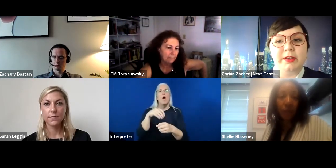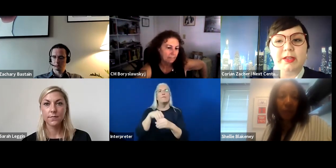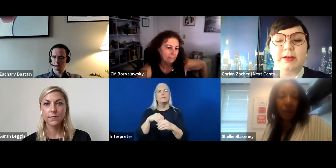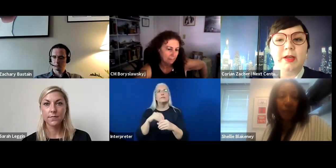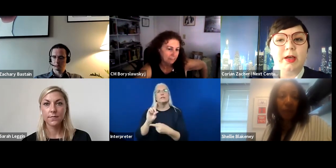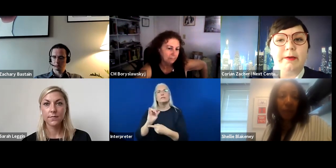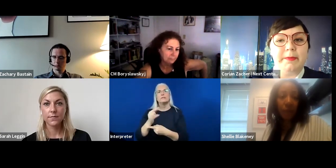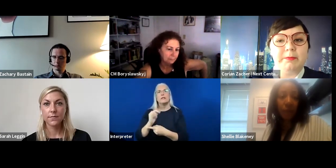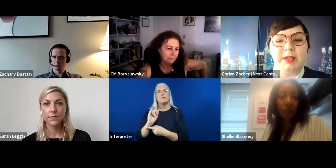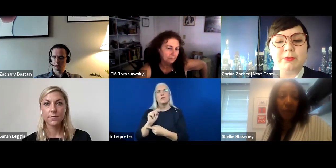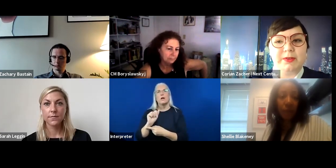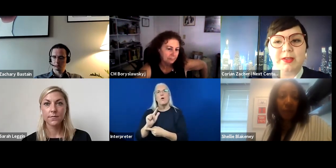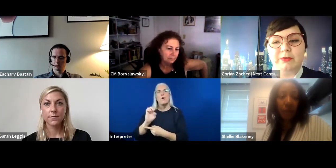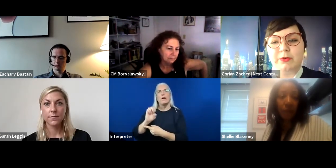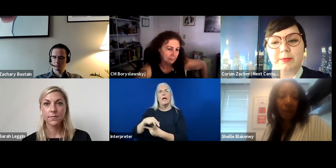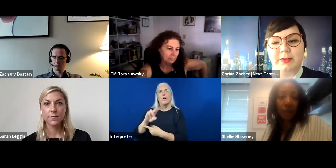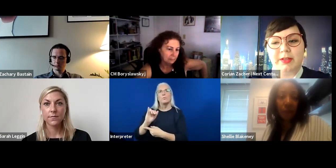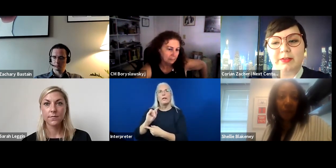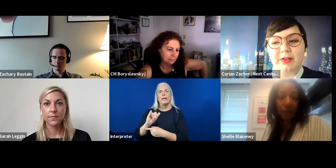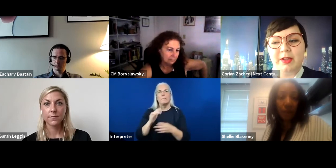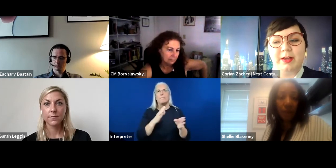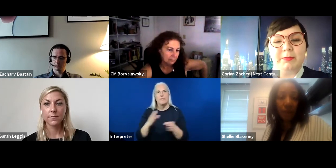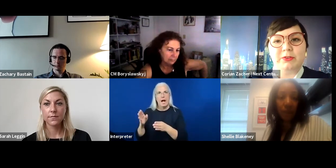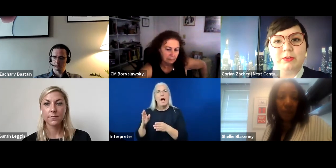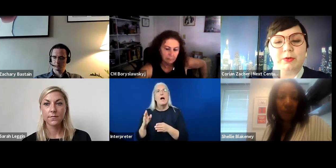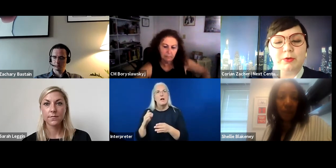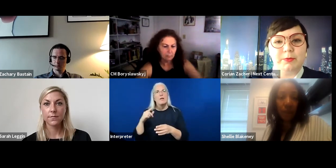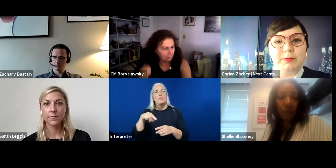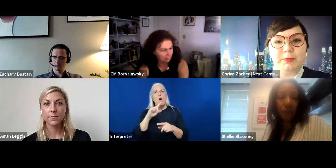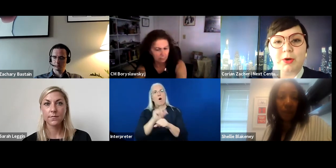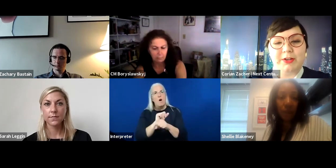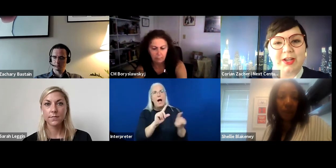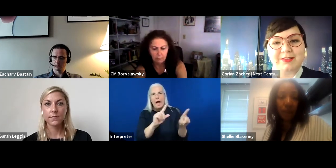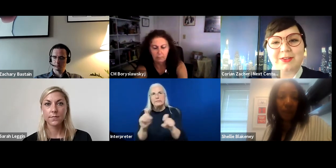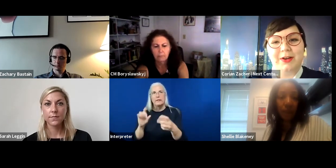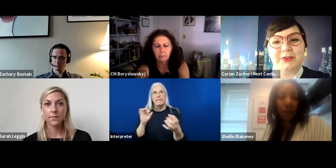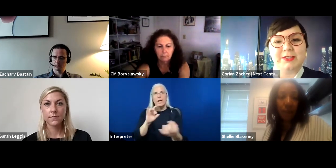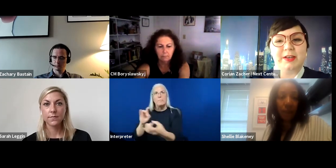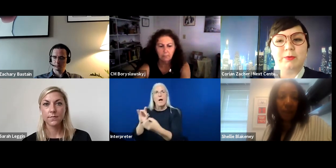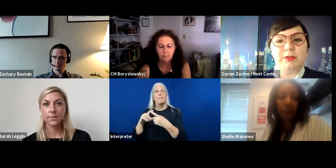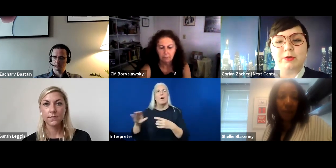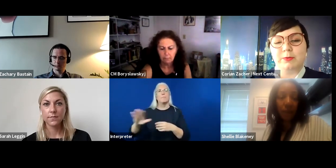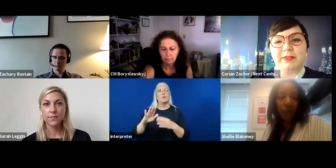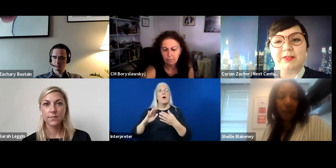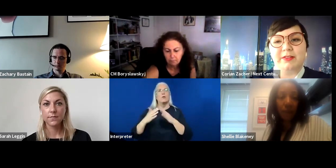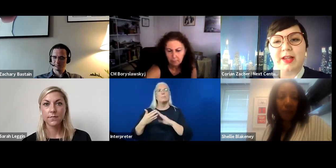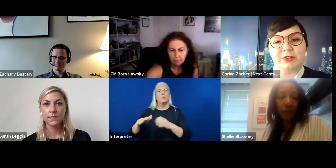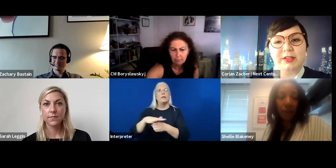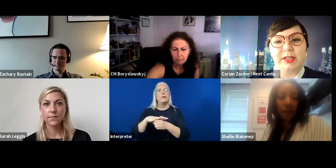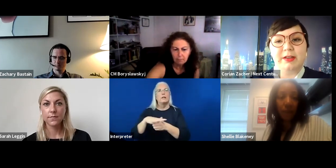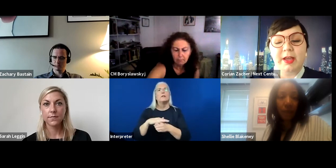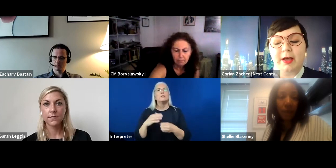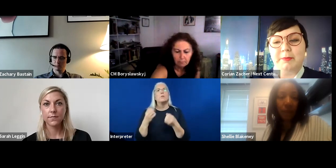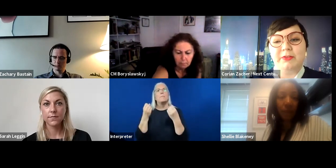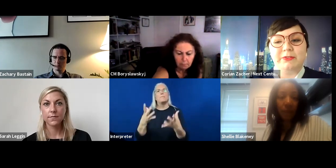them what they need, because really affordability is such a local project. So understanding what local residents